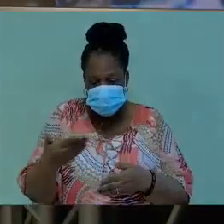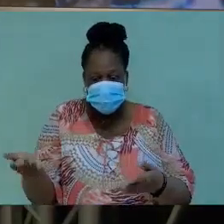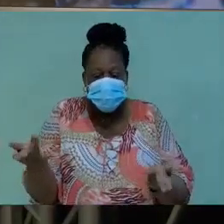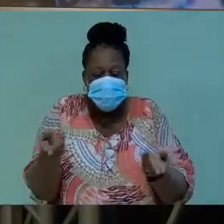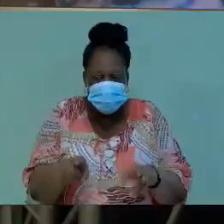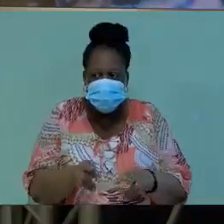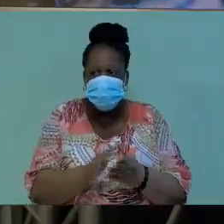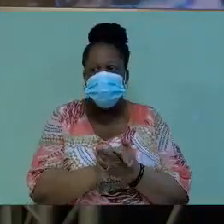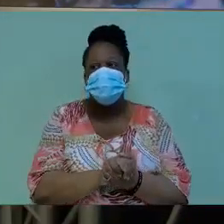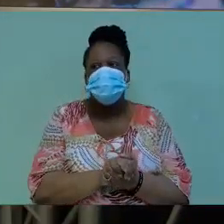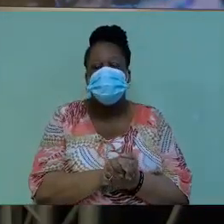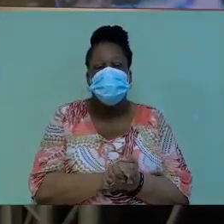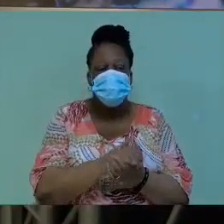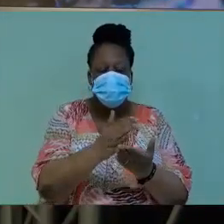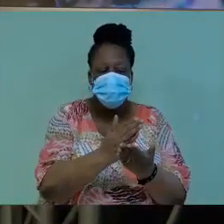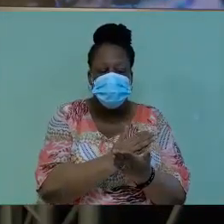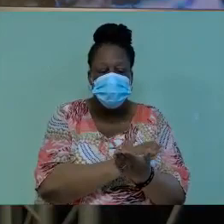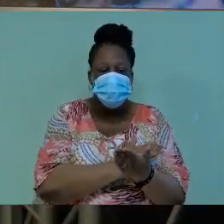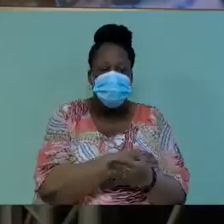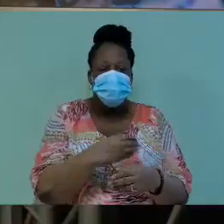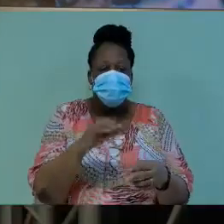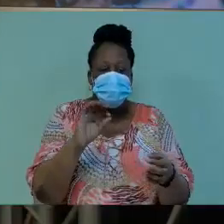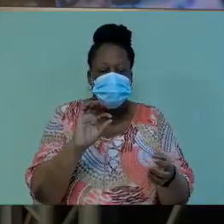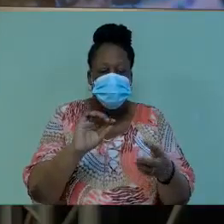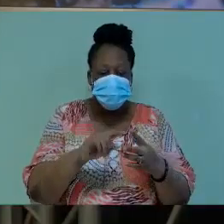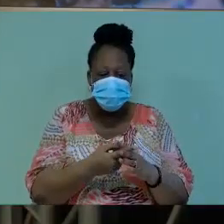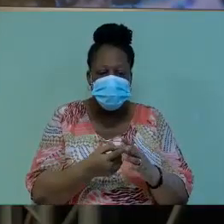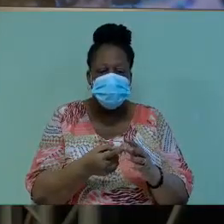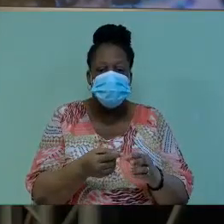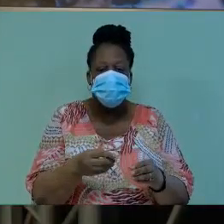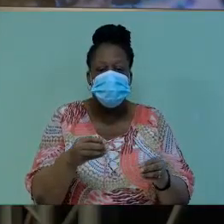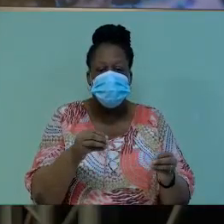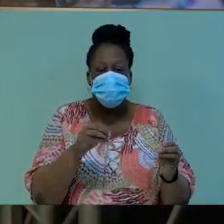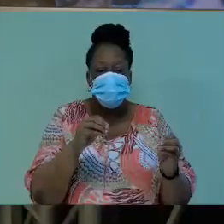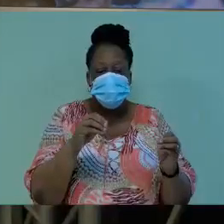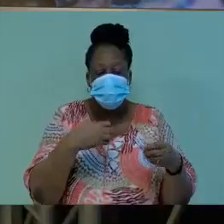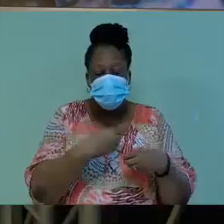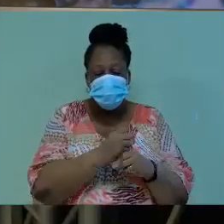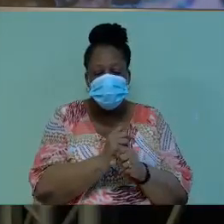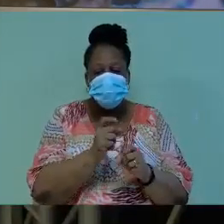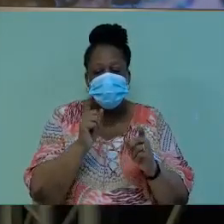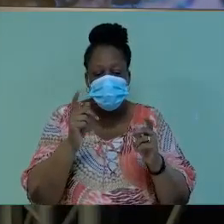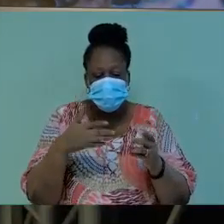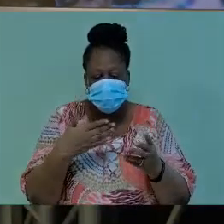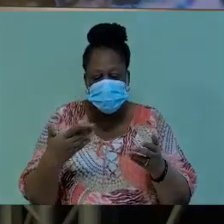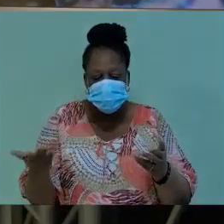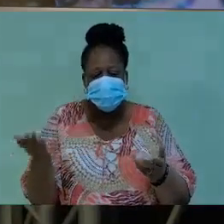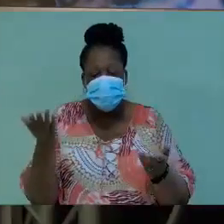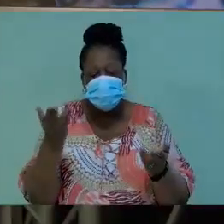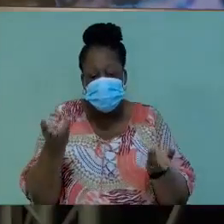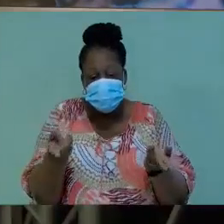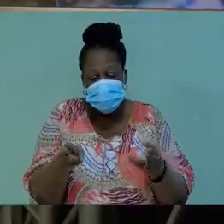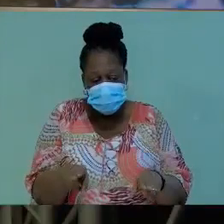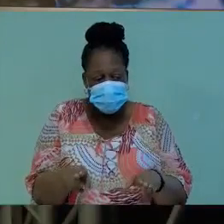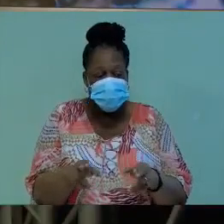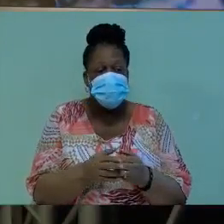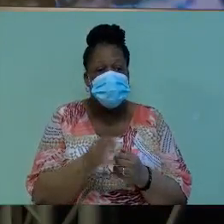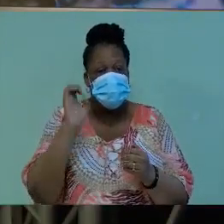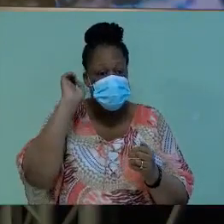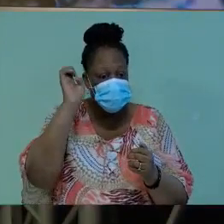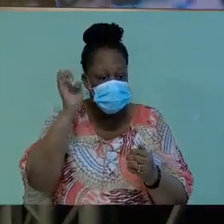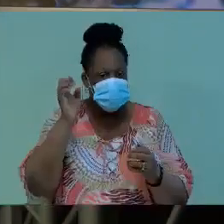developed primarily to mitigate risk associated with emergencies and disasters to which the